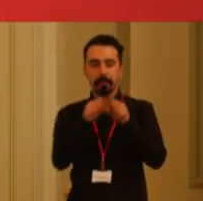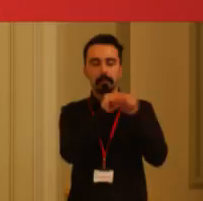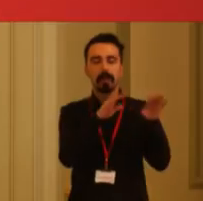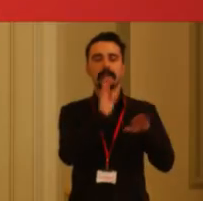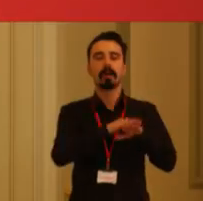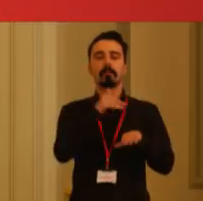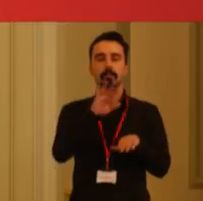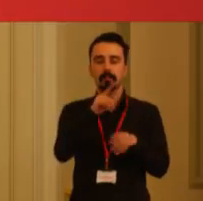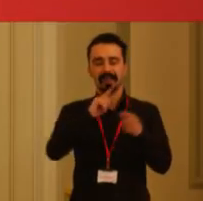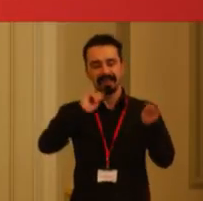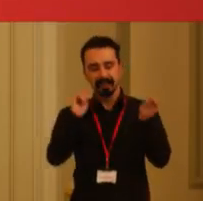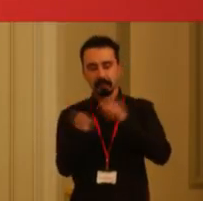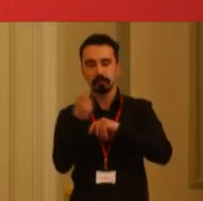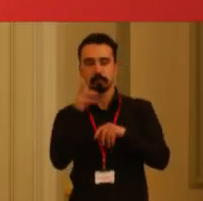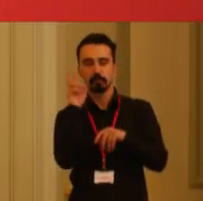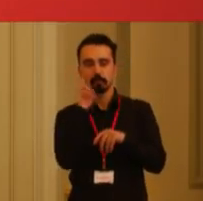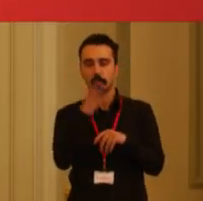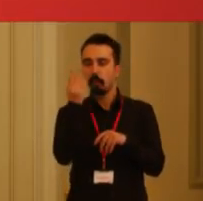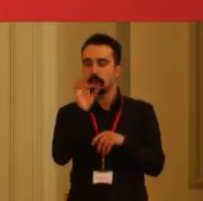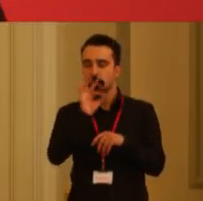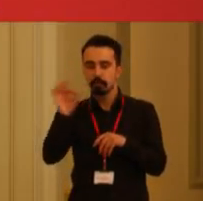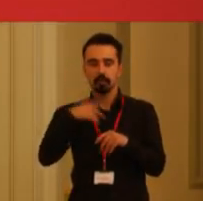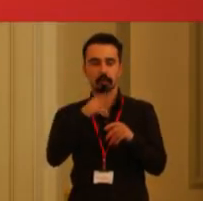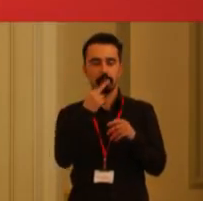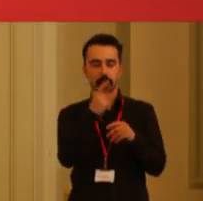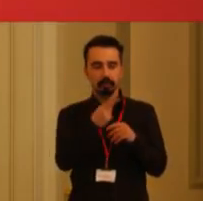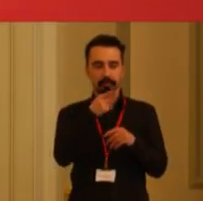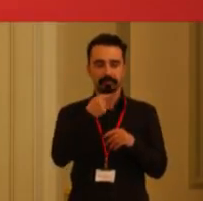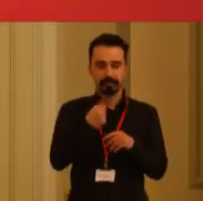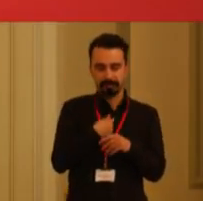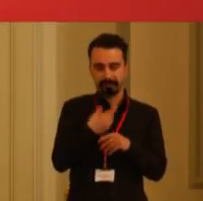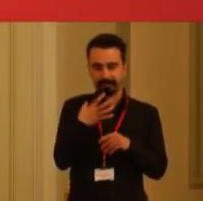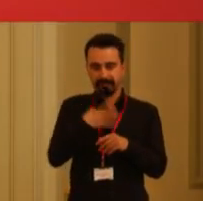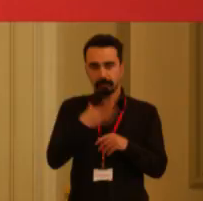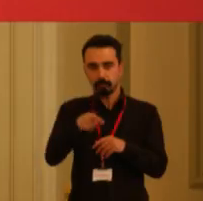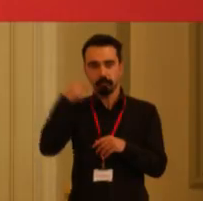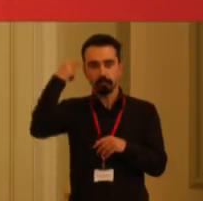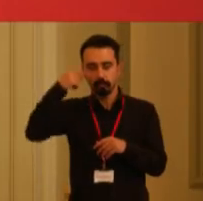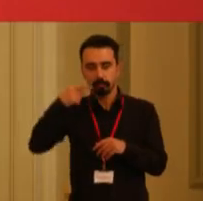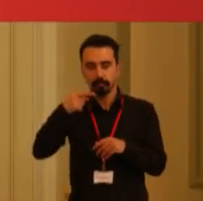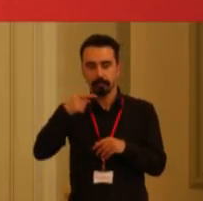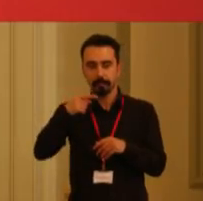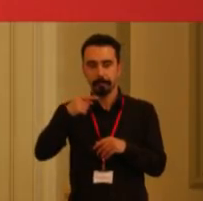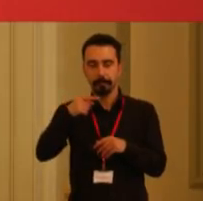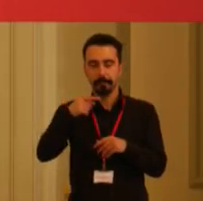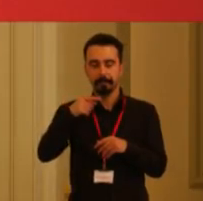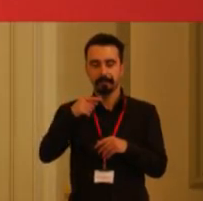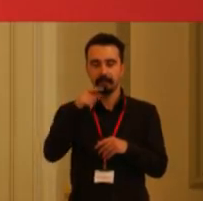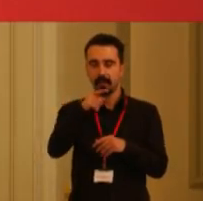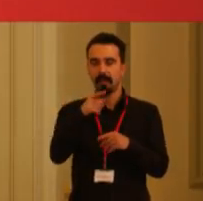in a state of euphoria with regards to motherhood and things. So we don't do that. We don't publish those